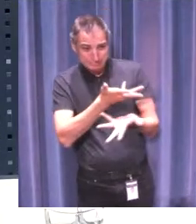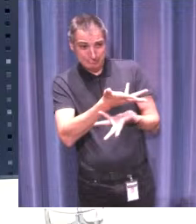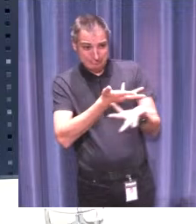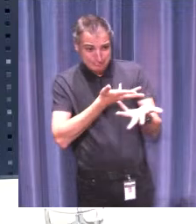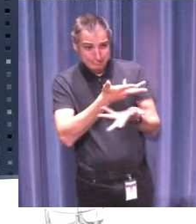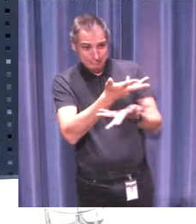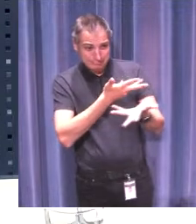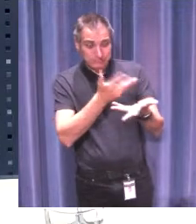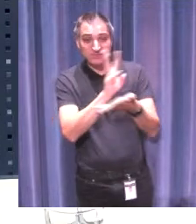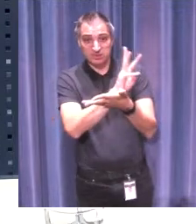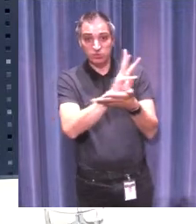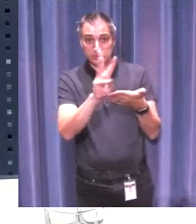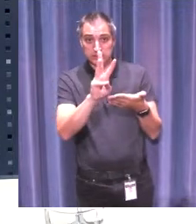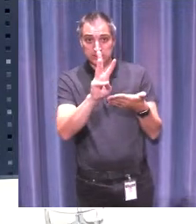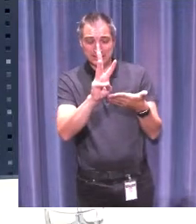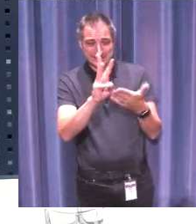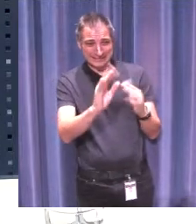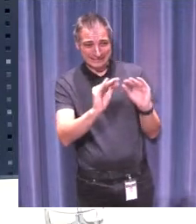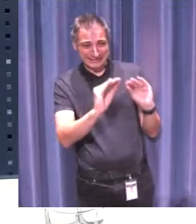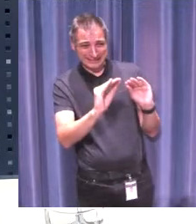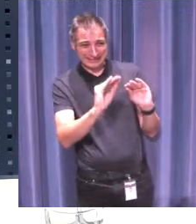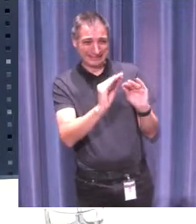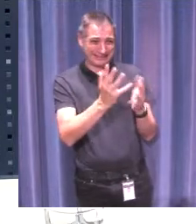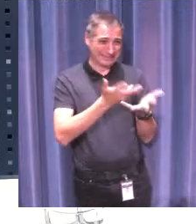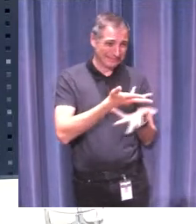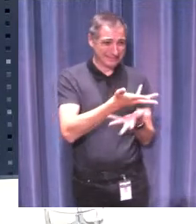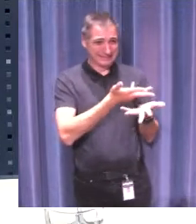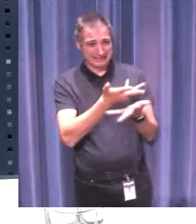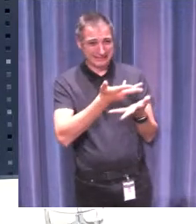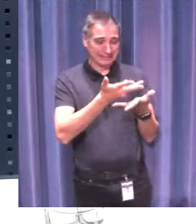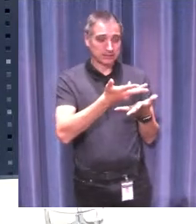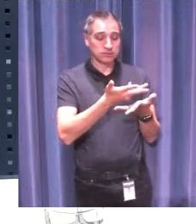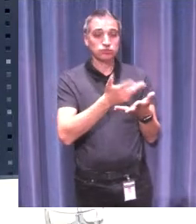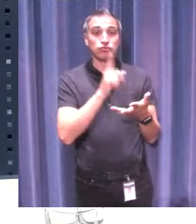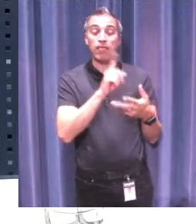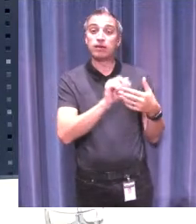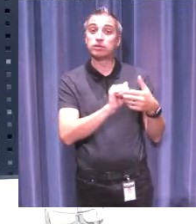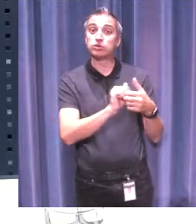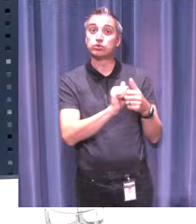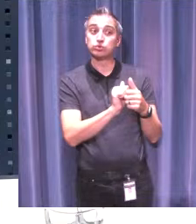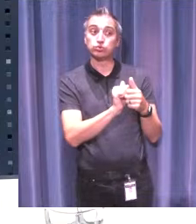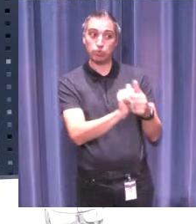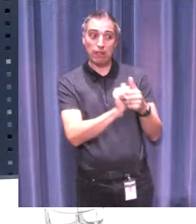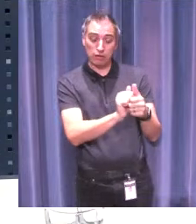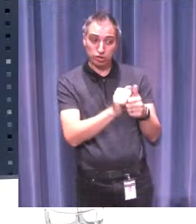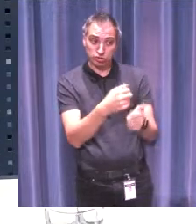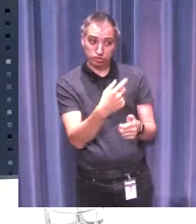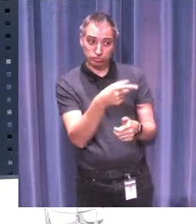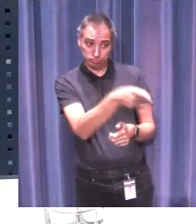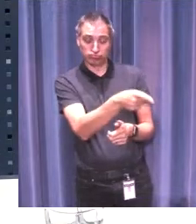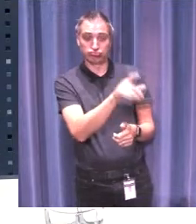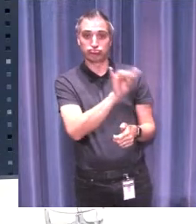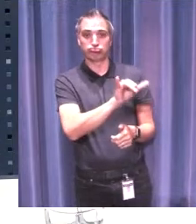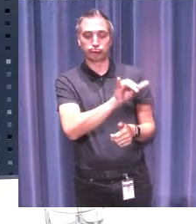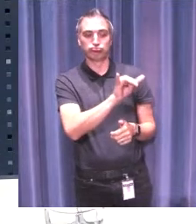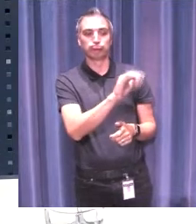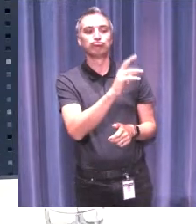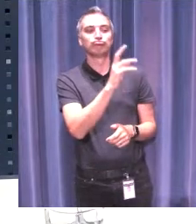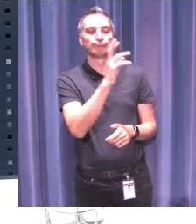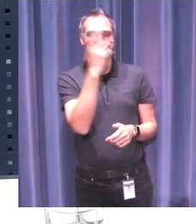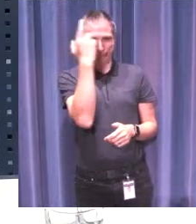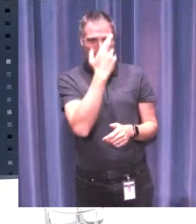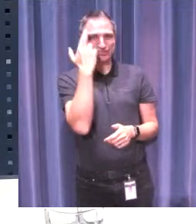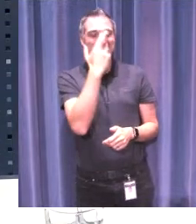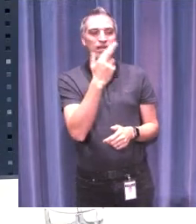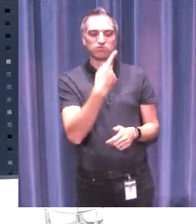6-week period. And together, actually, he realized along with me, and we came to an agreement